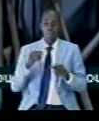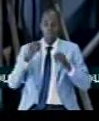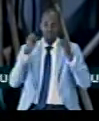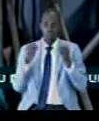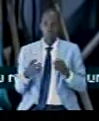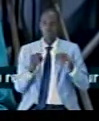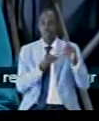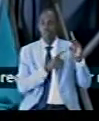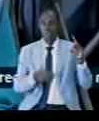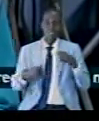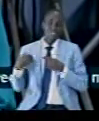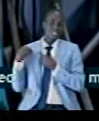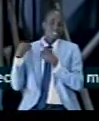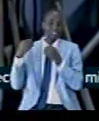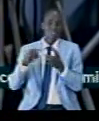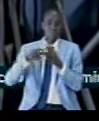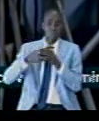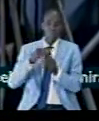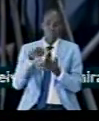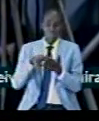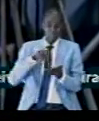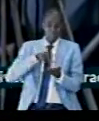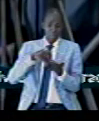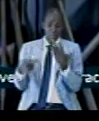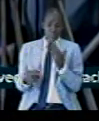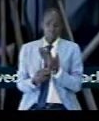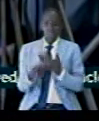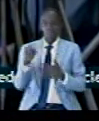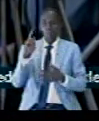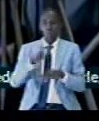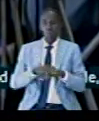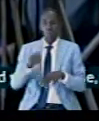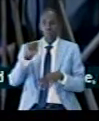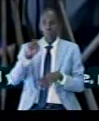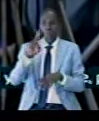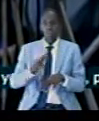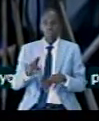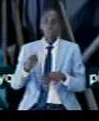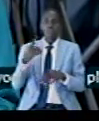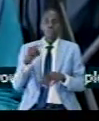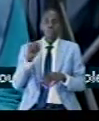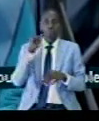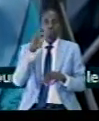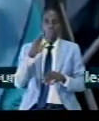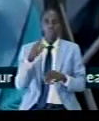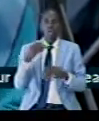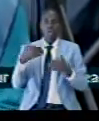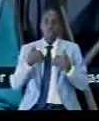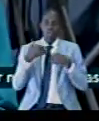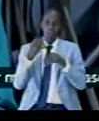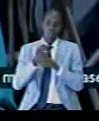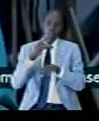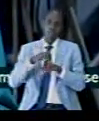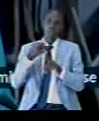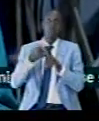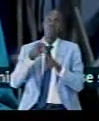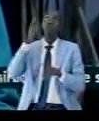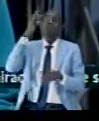since Thursday we started this GCK, has touched her. She has a testimony to share with us.